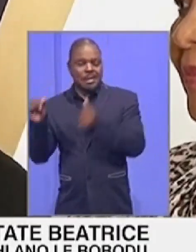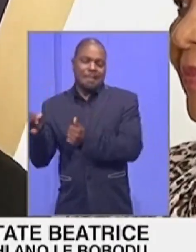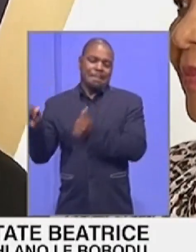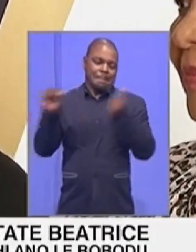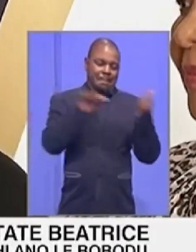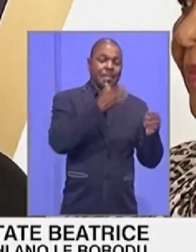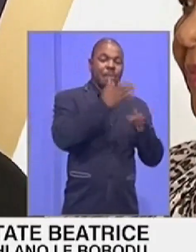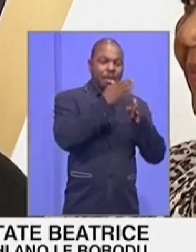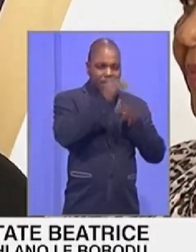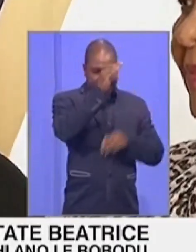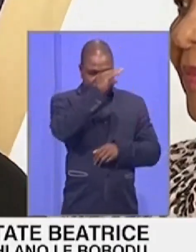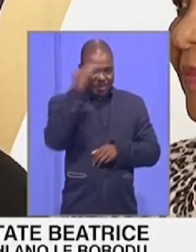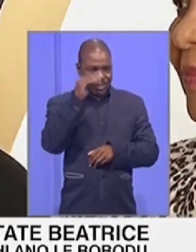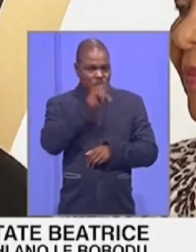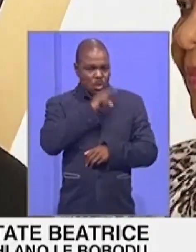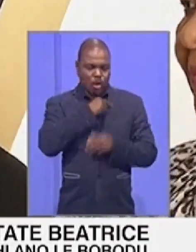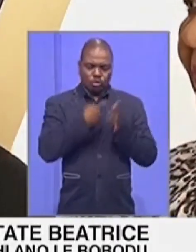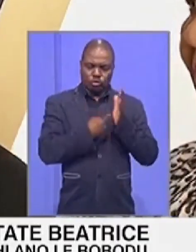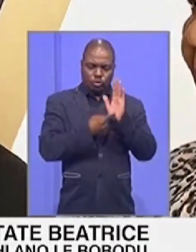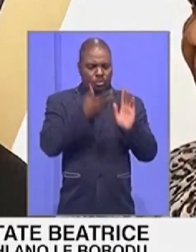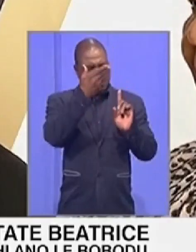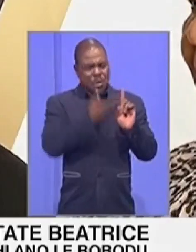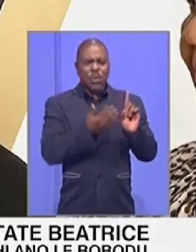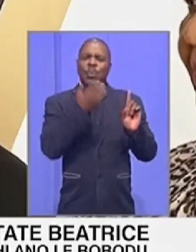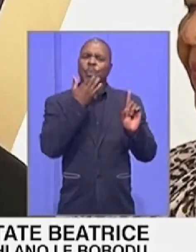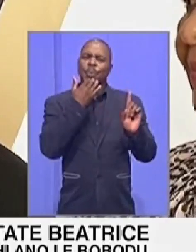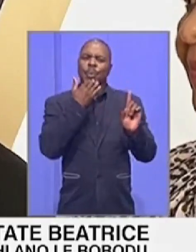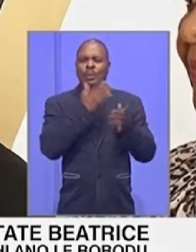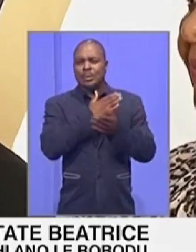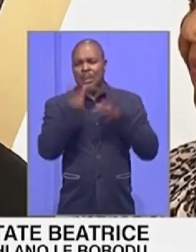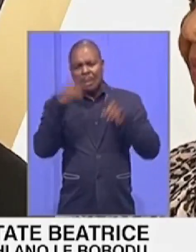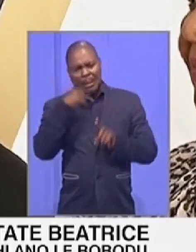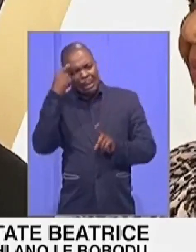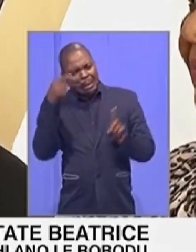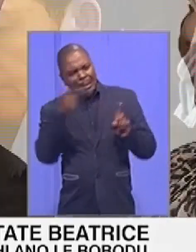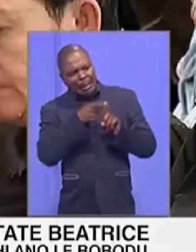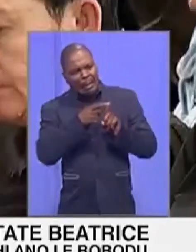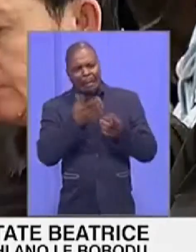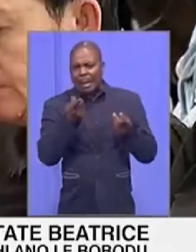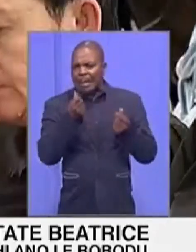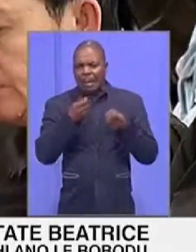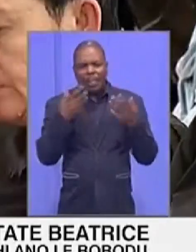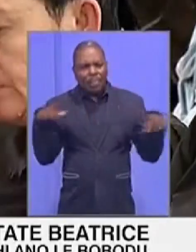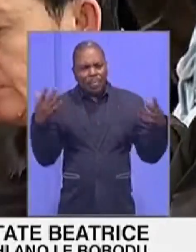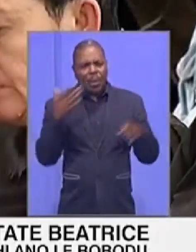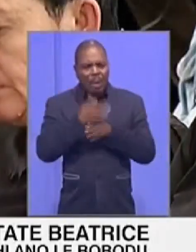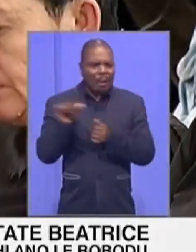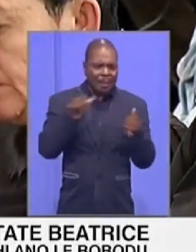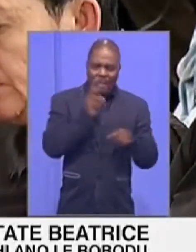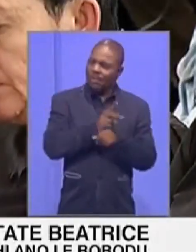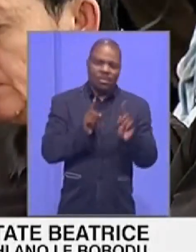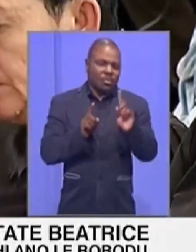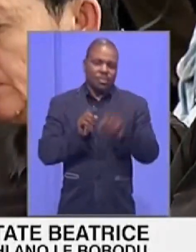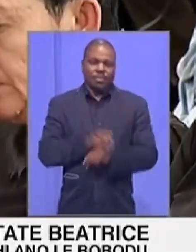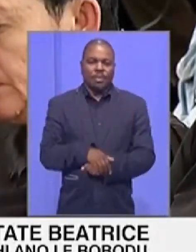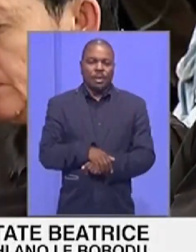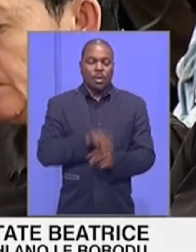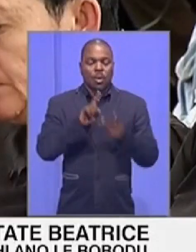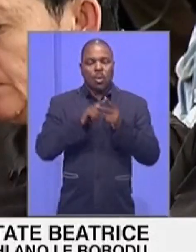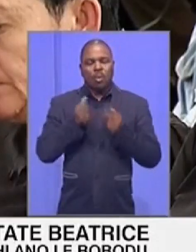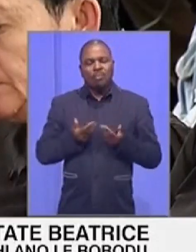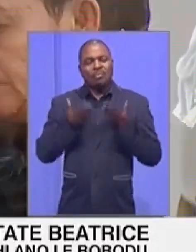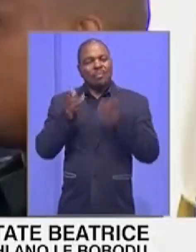nursing to show the person that she is. Some people may think it's because of money. Enngwe ya nyehelo tsa hae e bile ntlhakemo ya